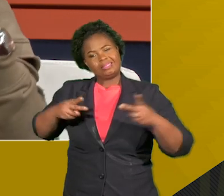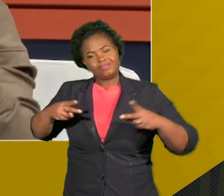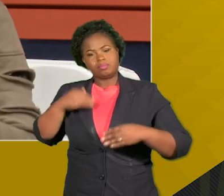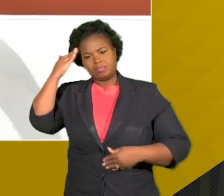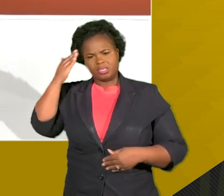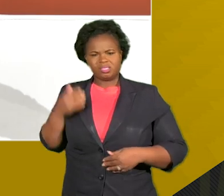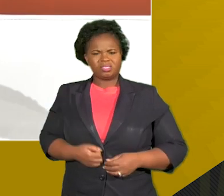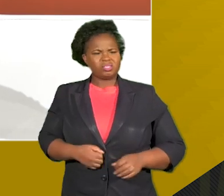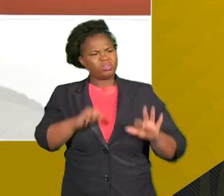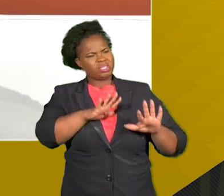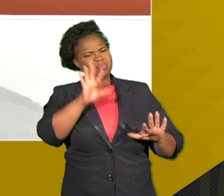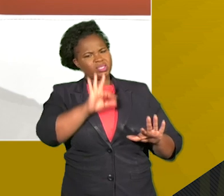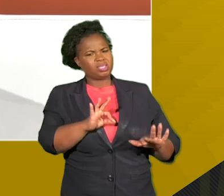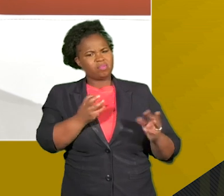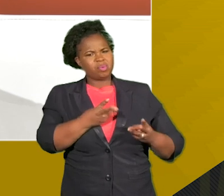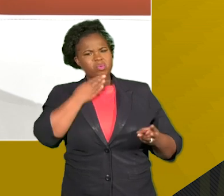No,